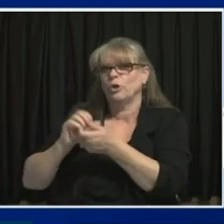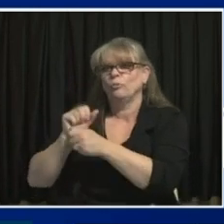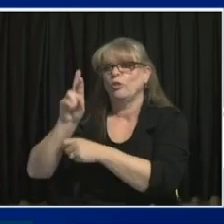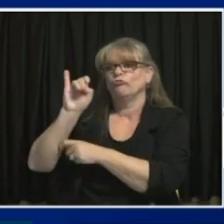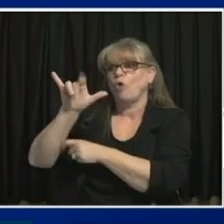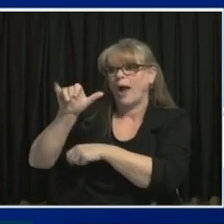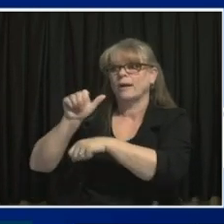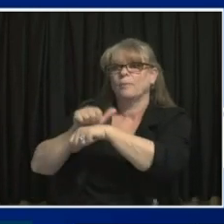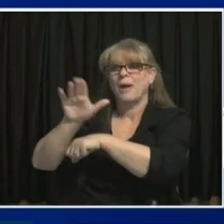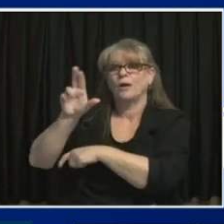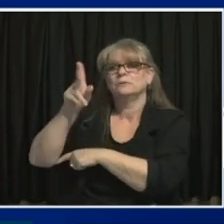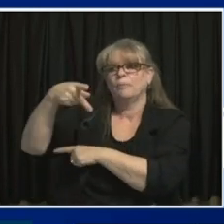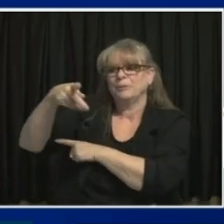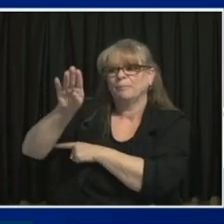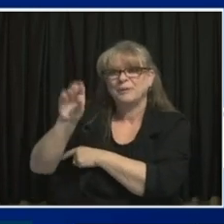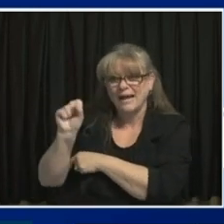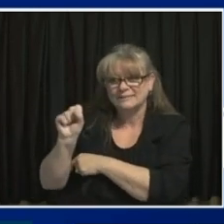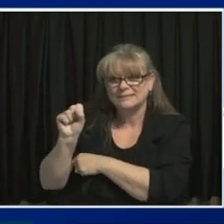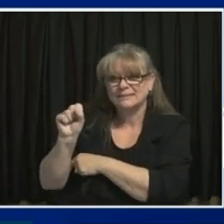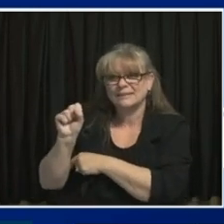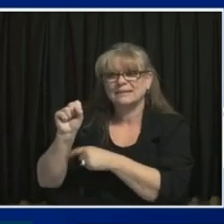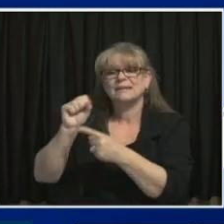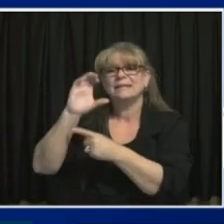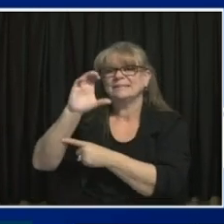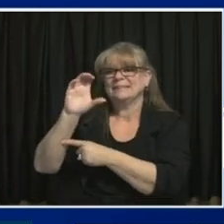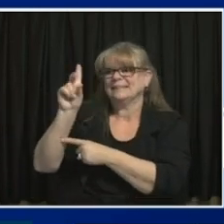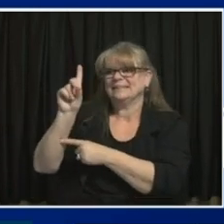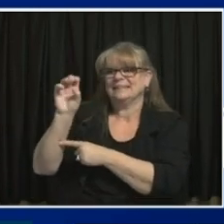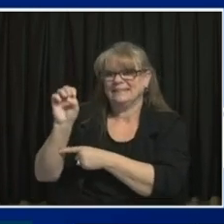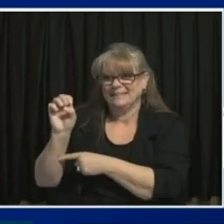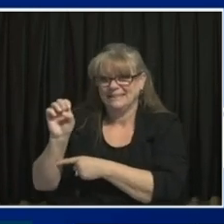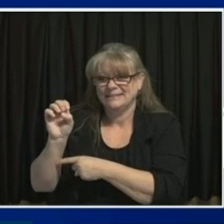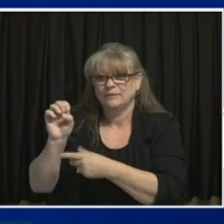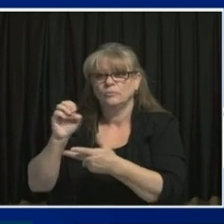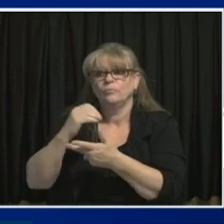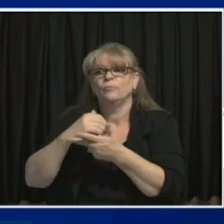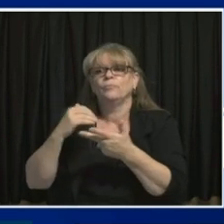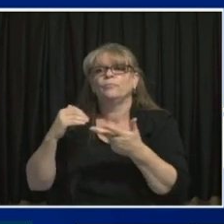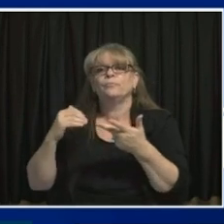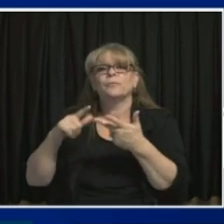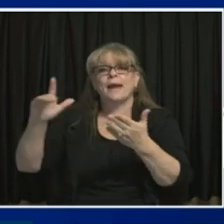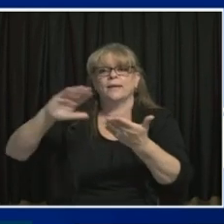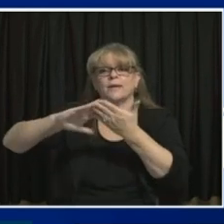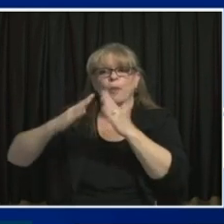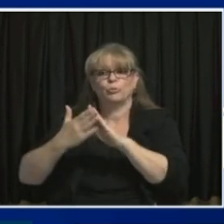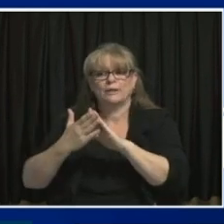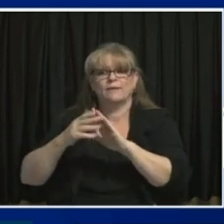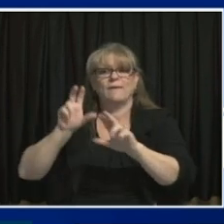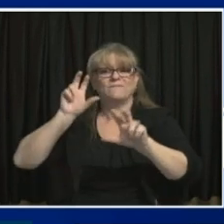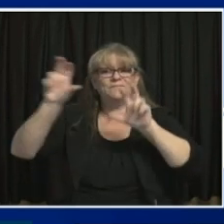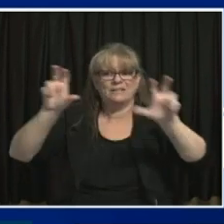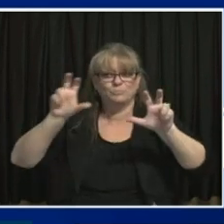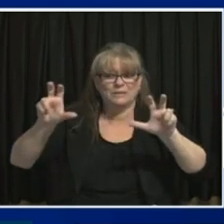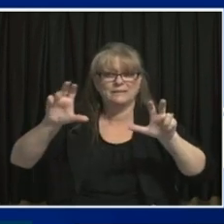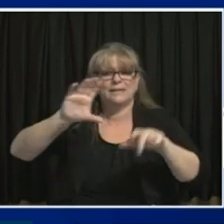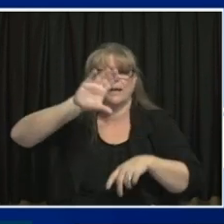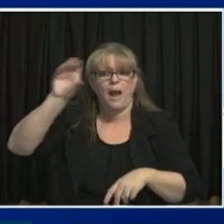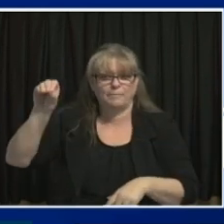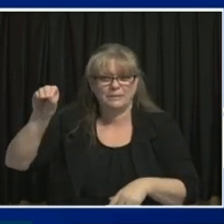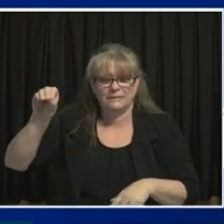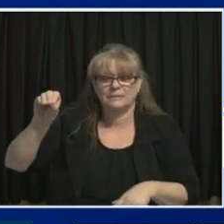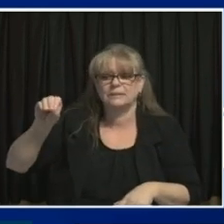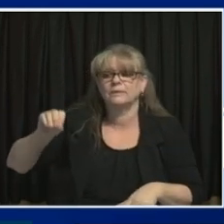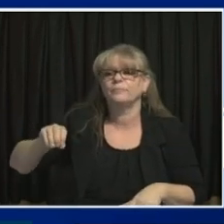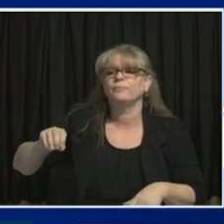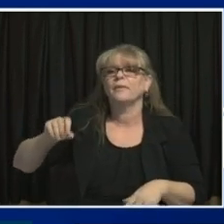Education, the Colorado Education Association, Gary Community Investments, and the Colorado Education Initiative called Colorado